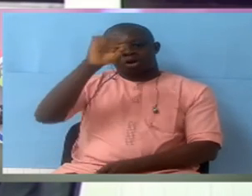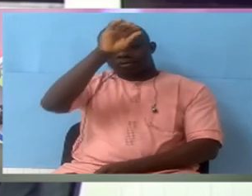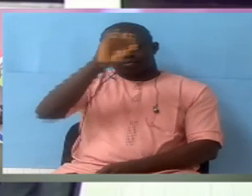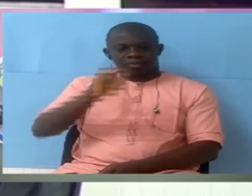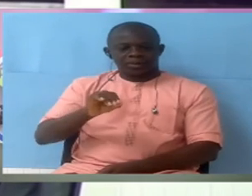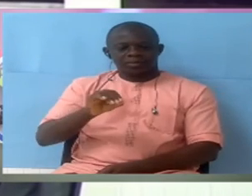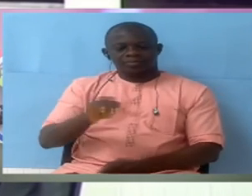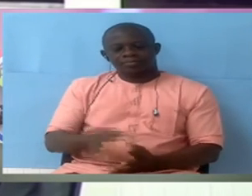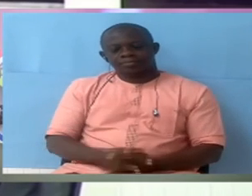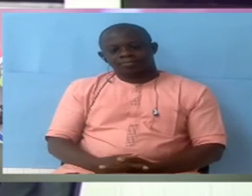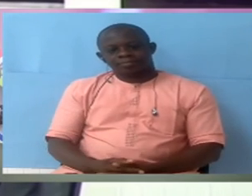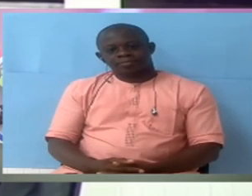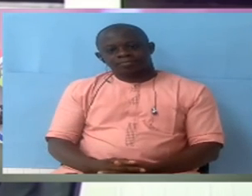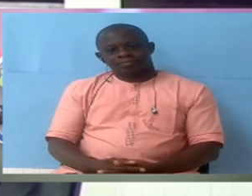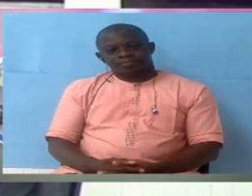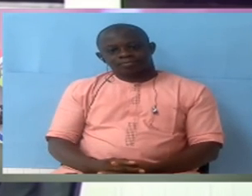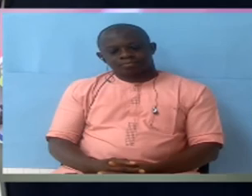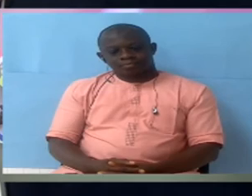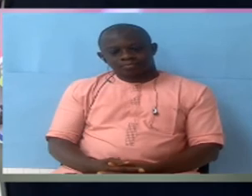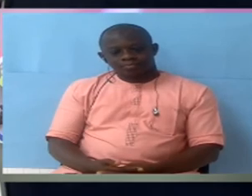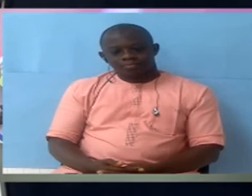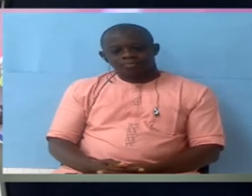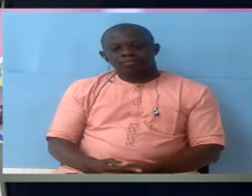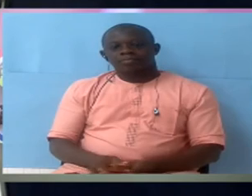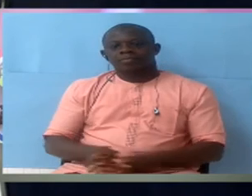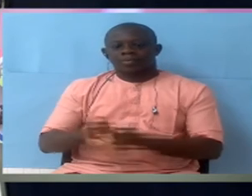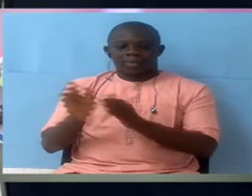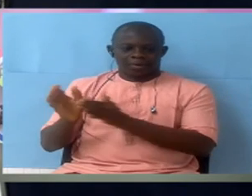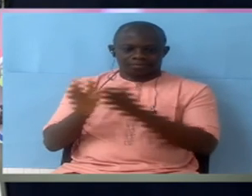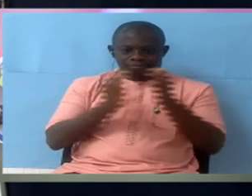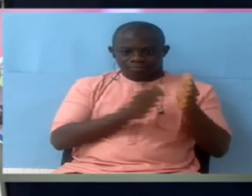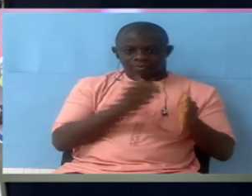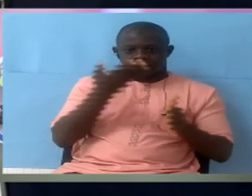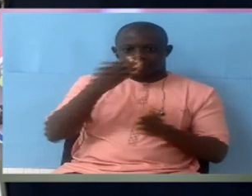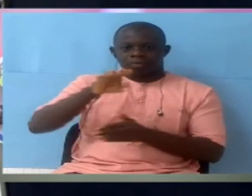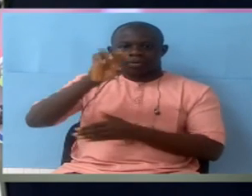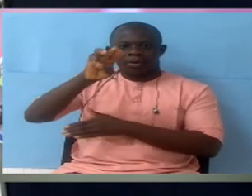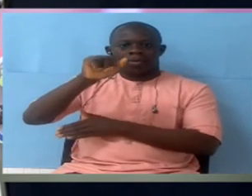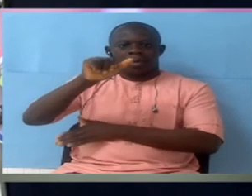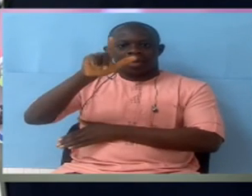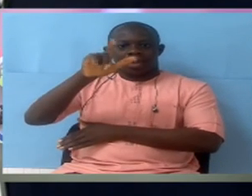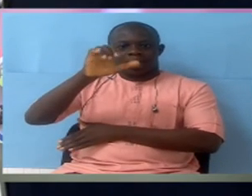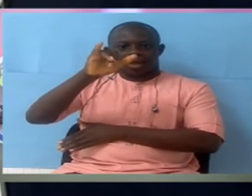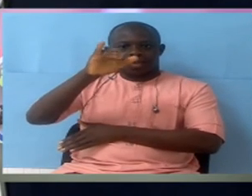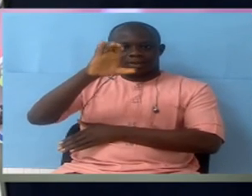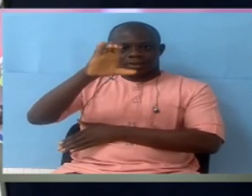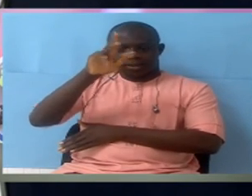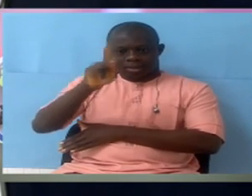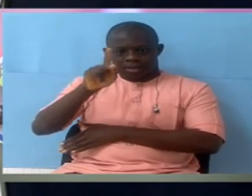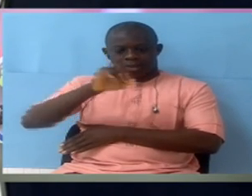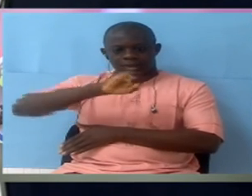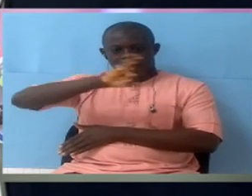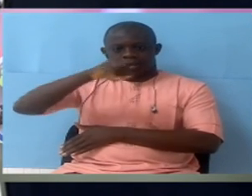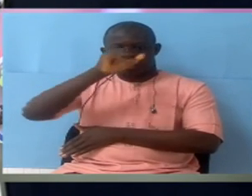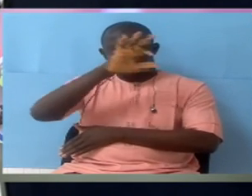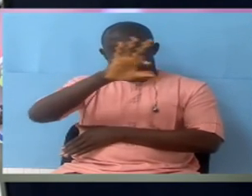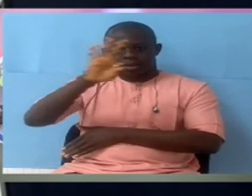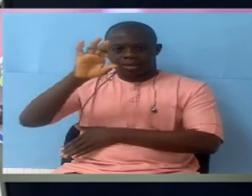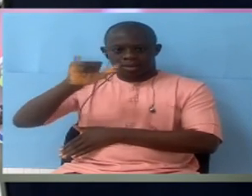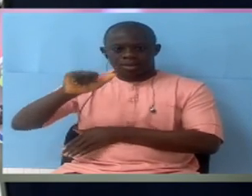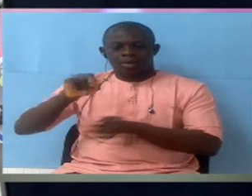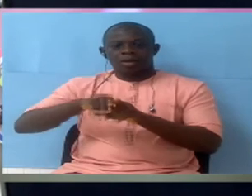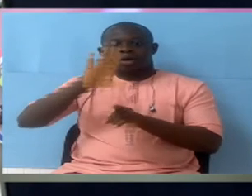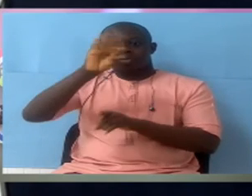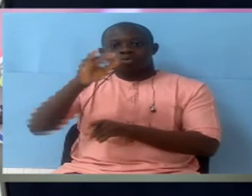Waaw lolu kay orna ma ping. Apart from Malik Jata on that very day. Ganaw Malik Jata ci bes bobu. Did